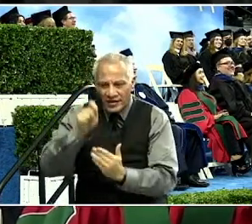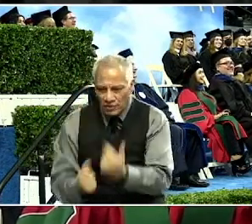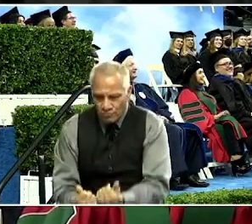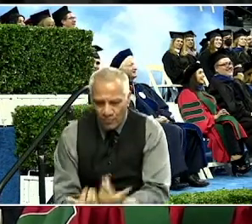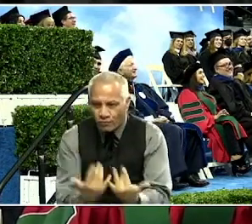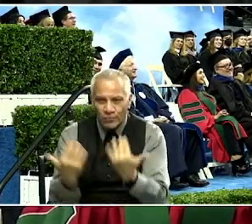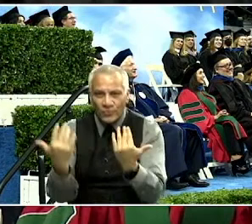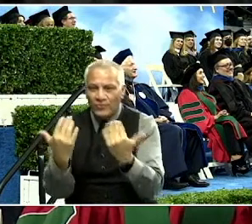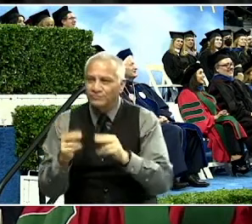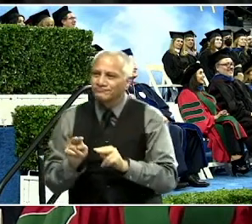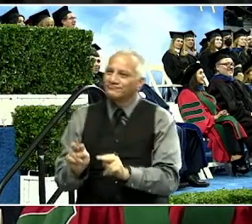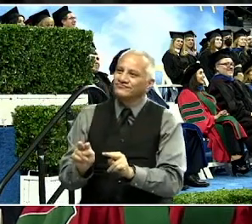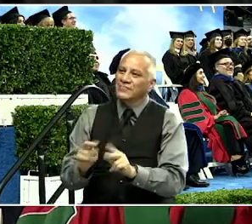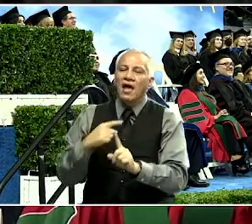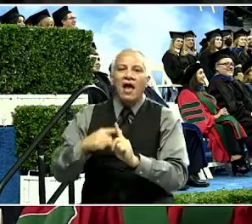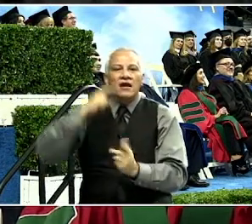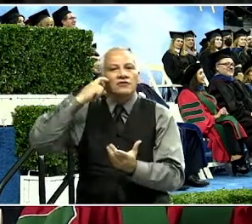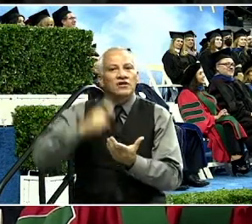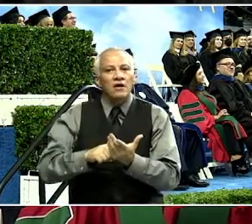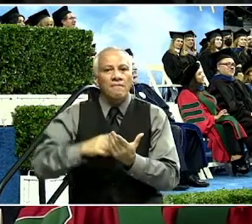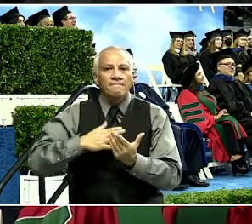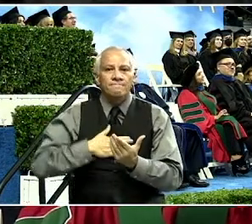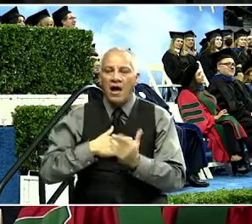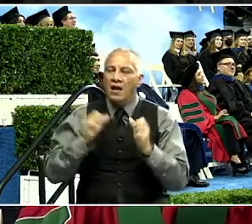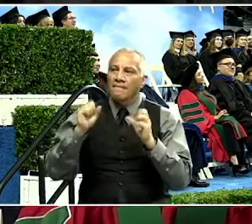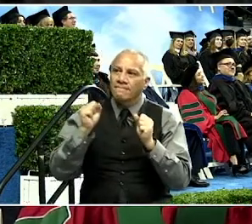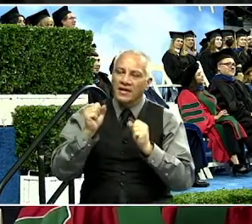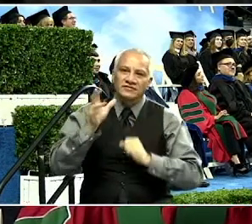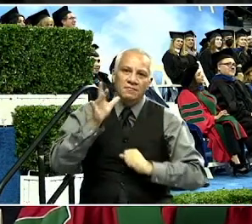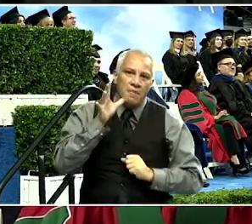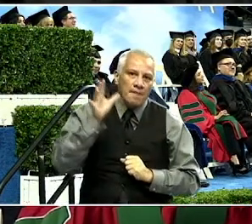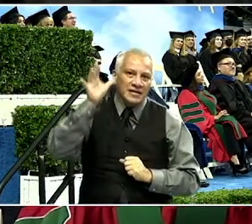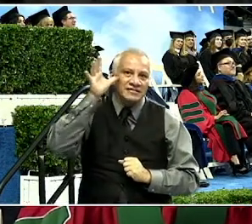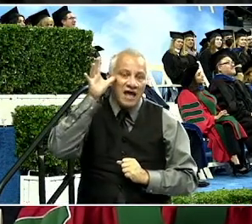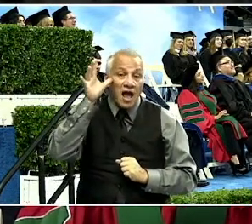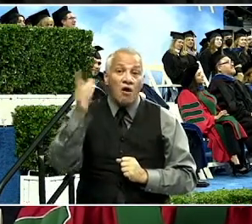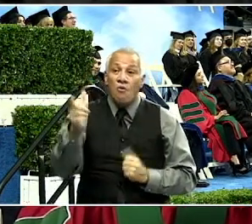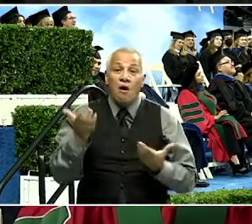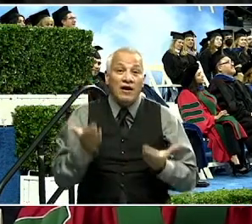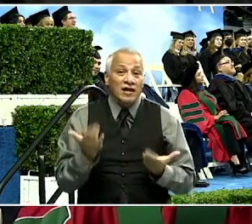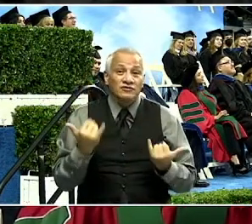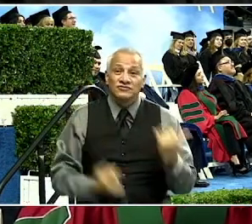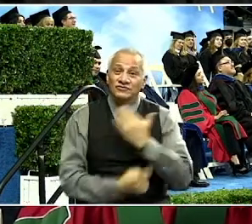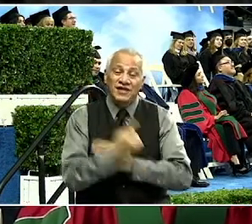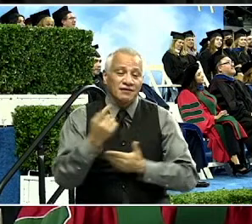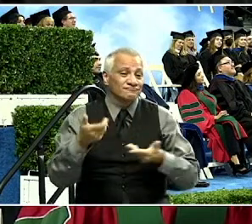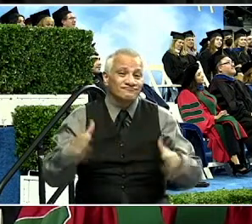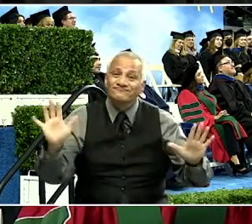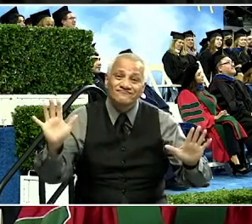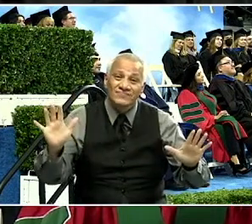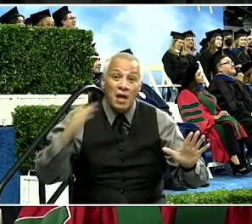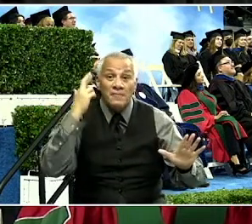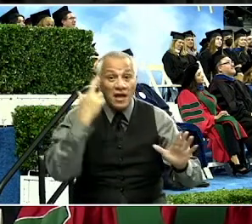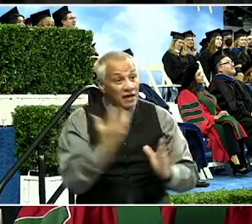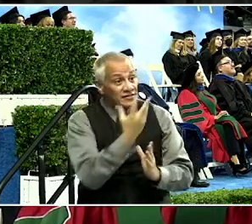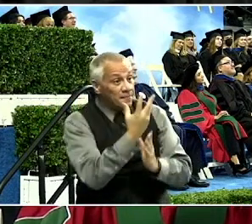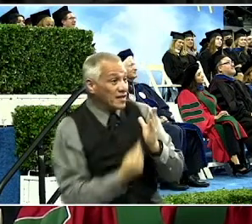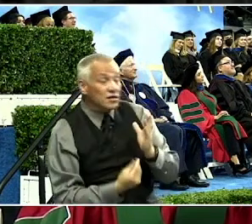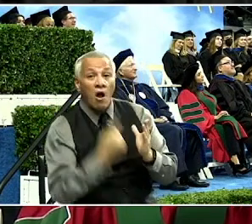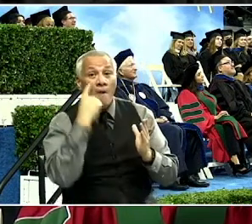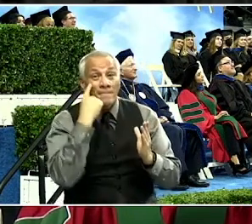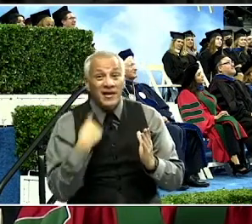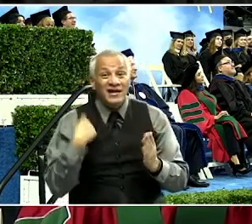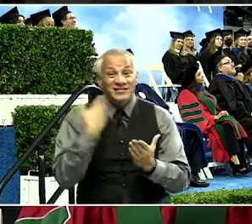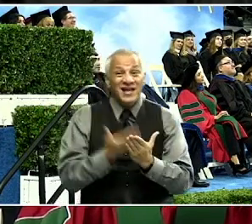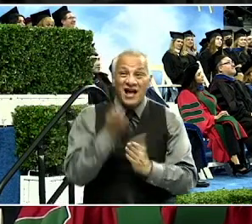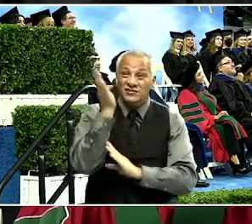I would also like to acknowledge my amazing mom and dad who are no longer with us. Not because they passed away, but because they were here